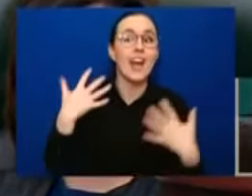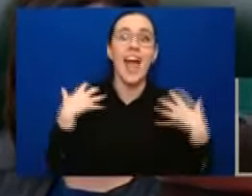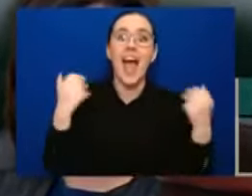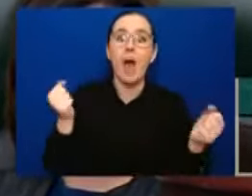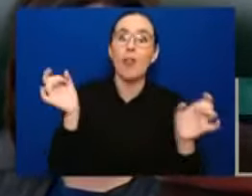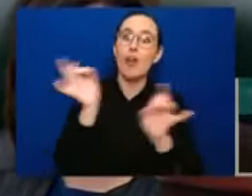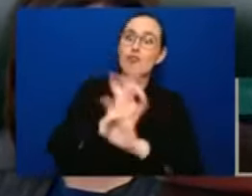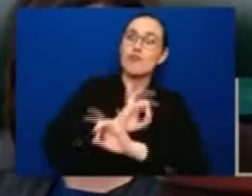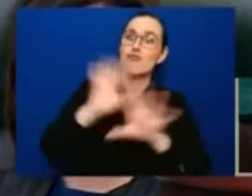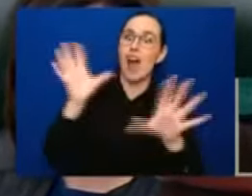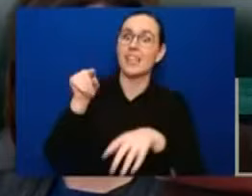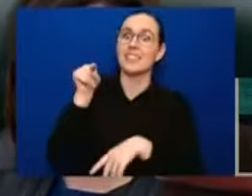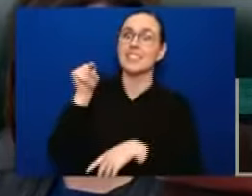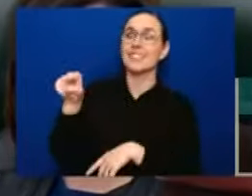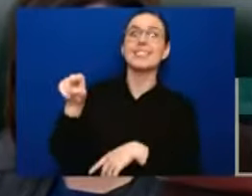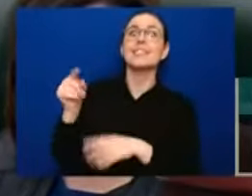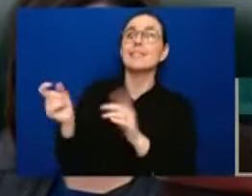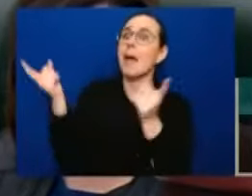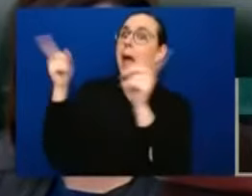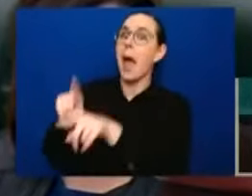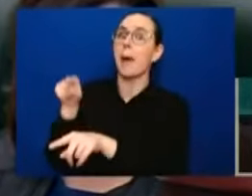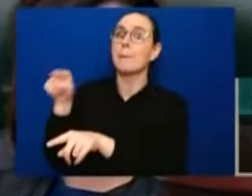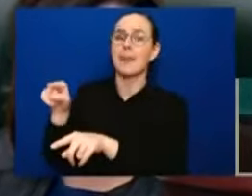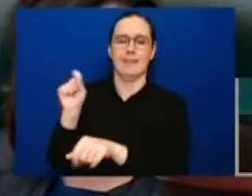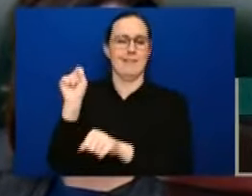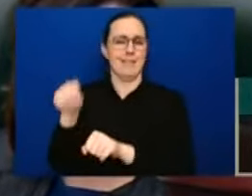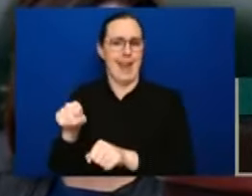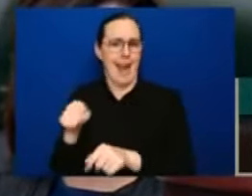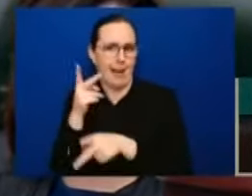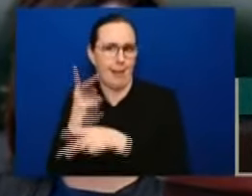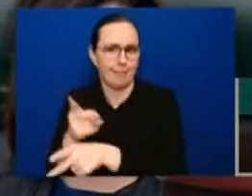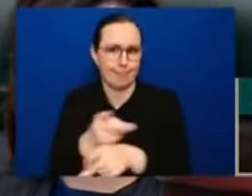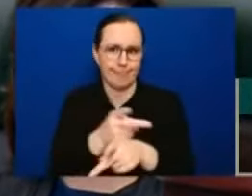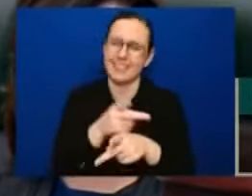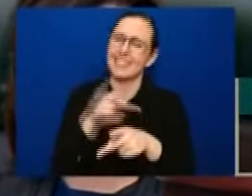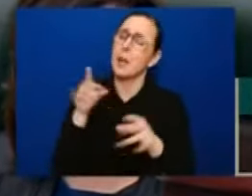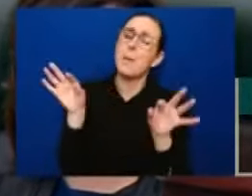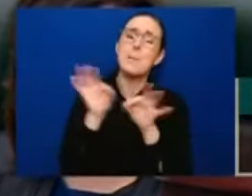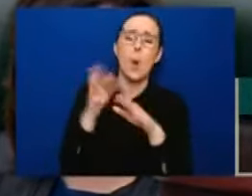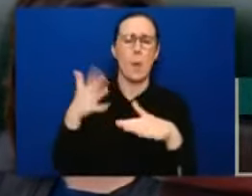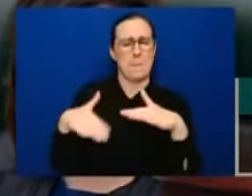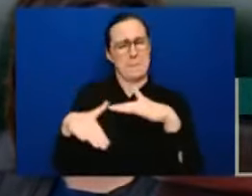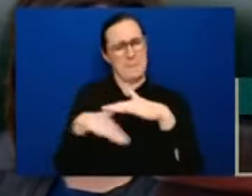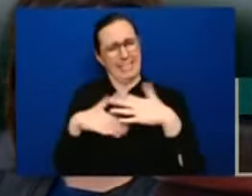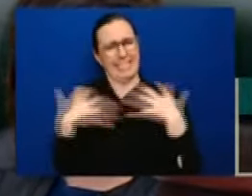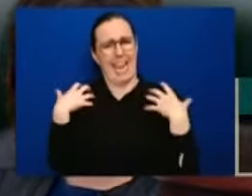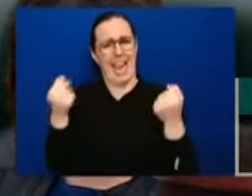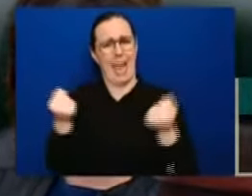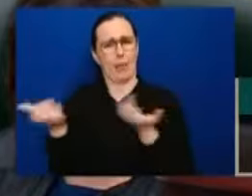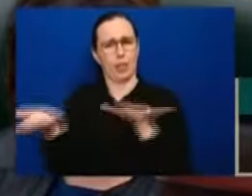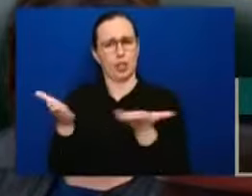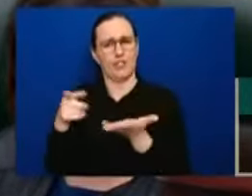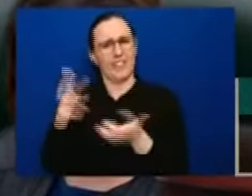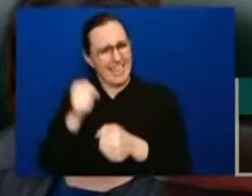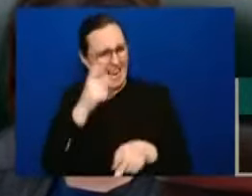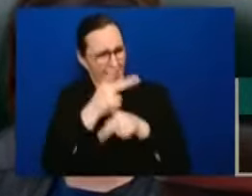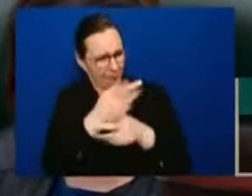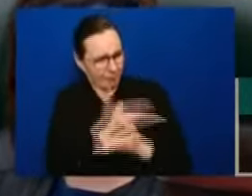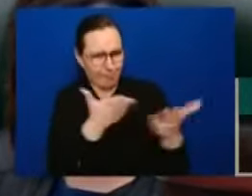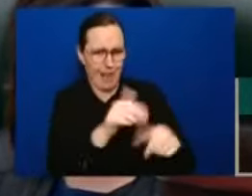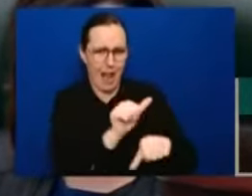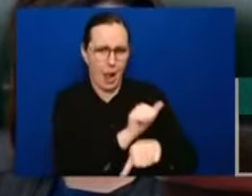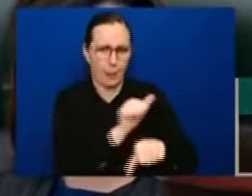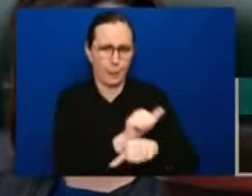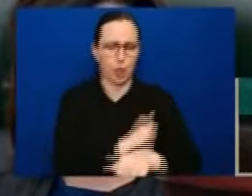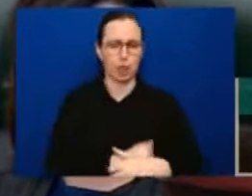ongoing basic health needs of all Albertans. Mr. Speaker, the budget I'm presenting today includes a record-high